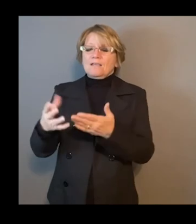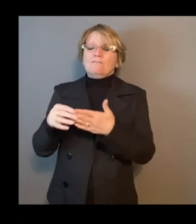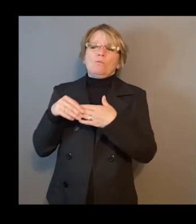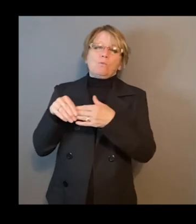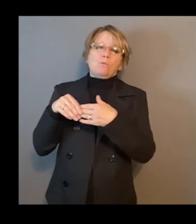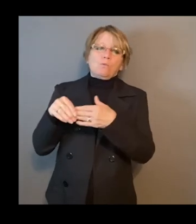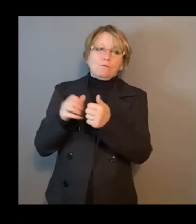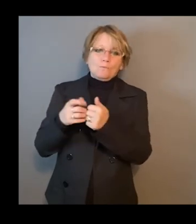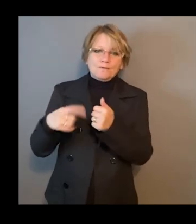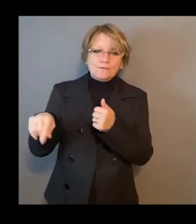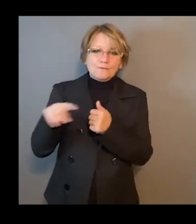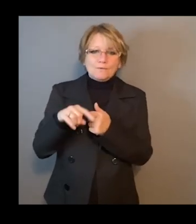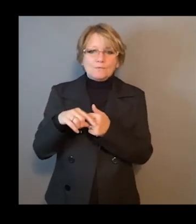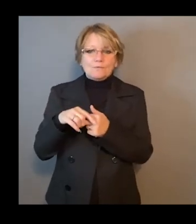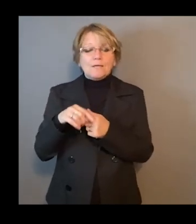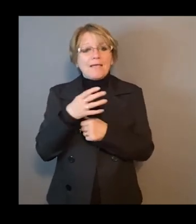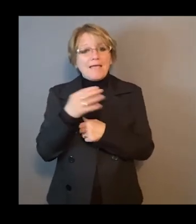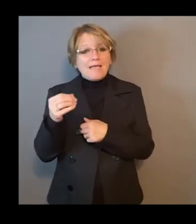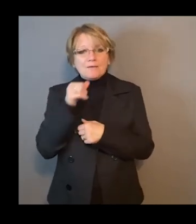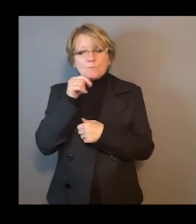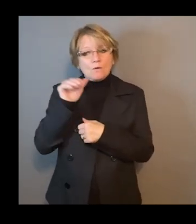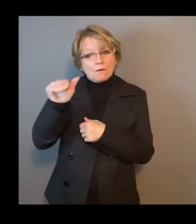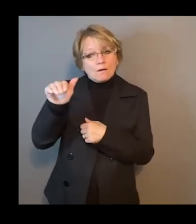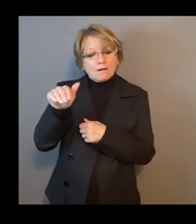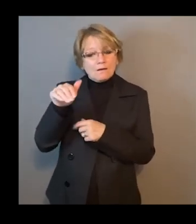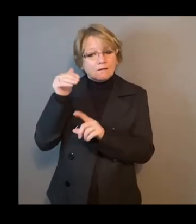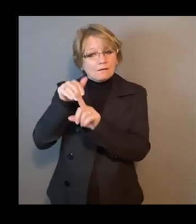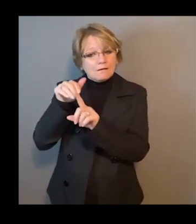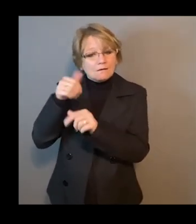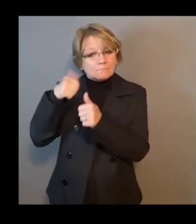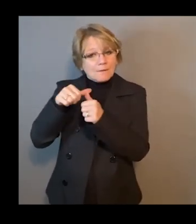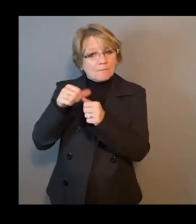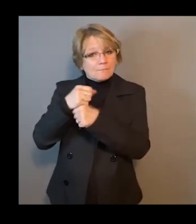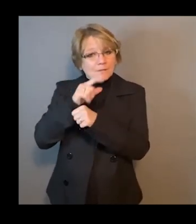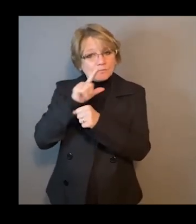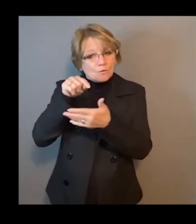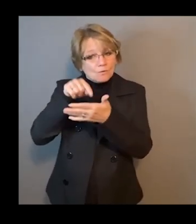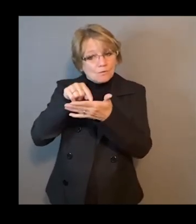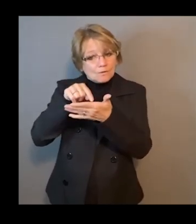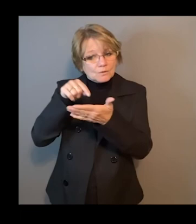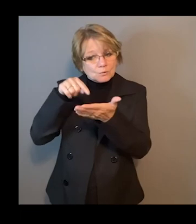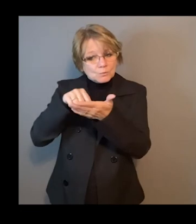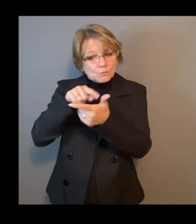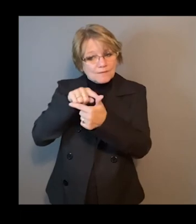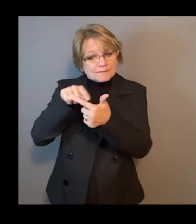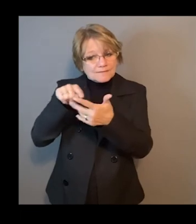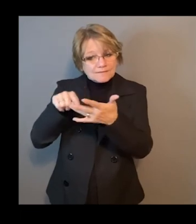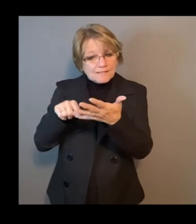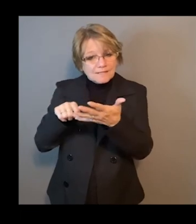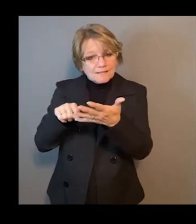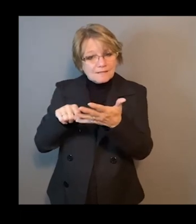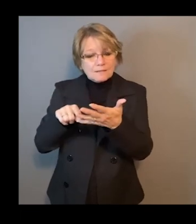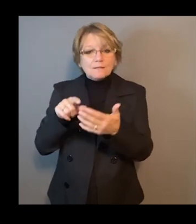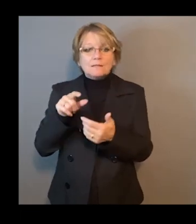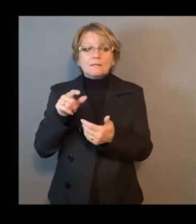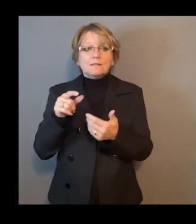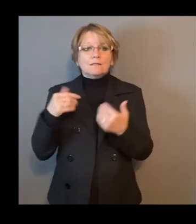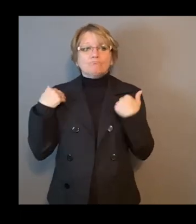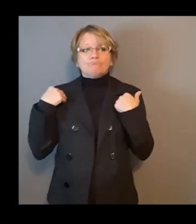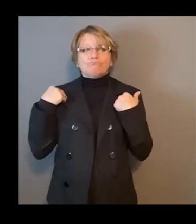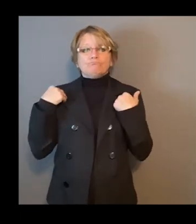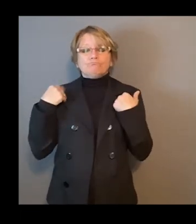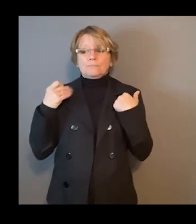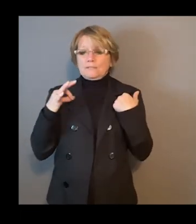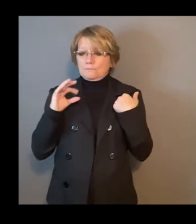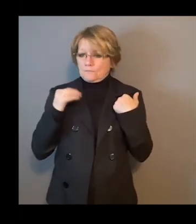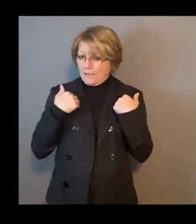much leeway. They're not gonna be on your back telling you, oh, like, make sure you have this assignment done, make sure you have that assignment. If you don't have the